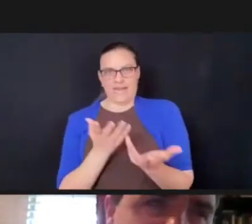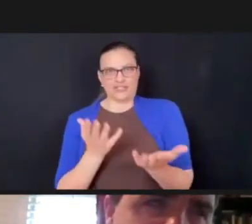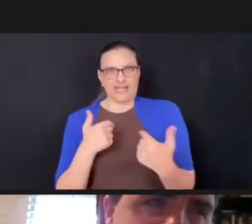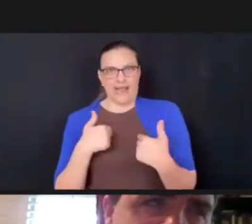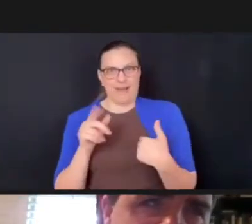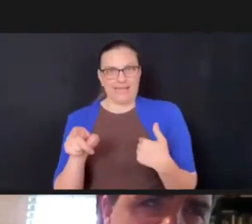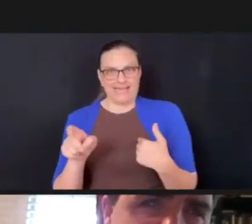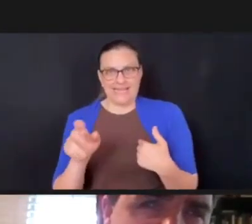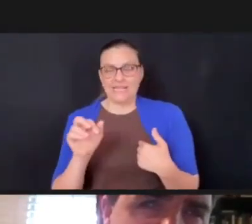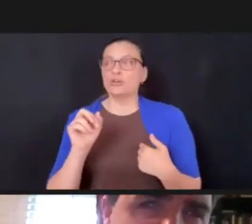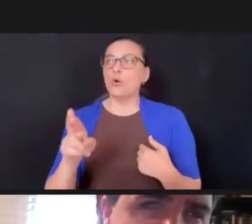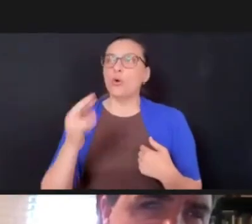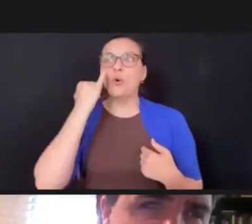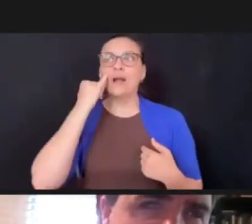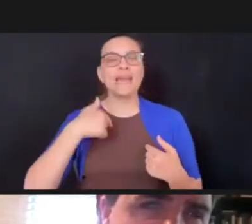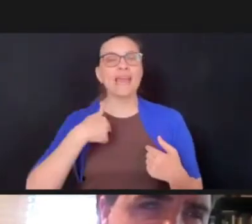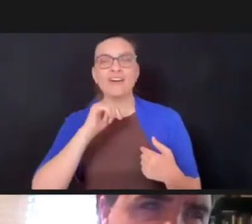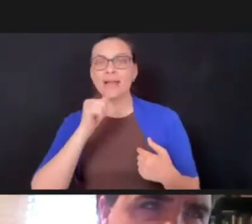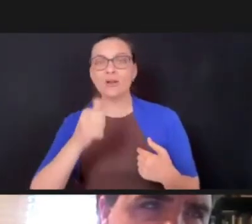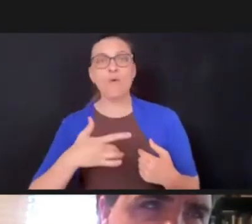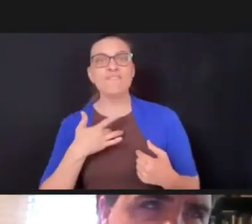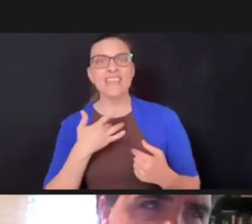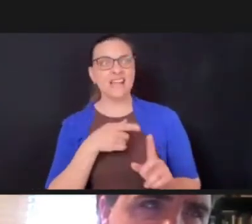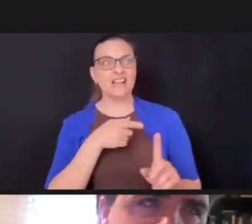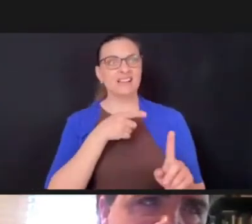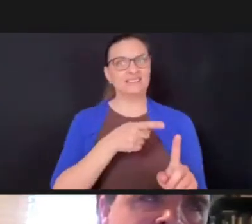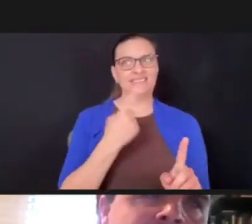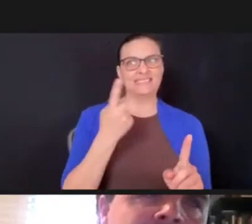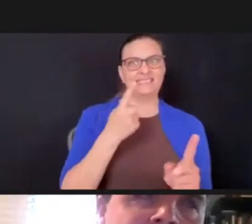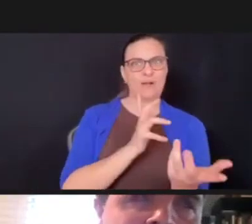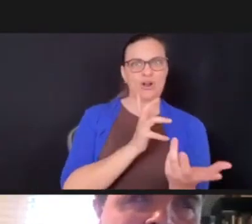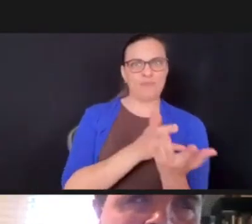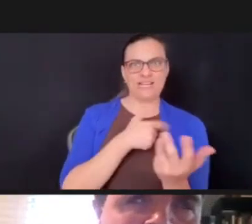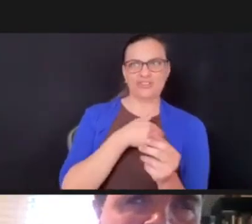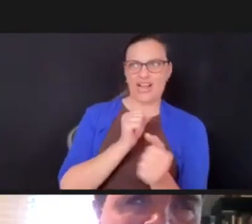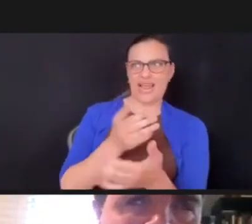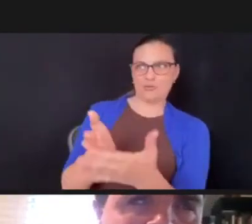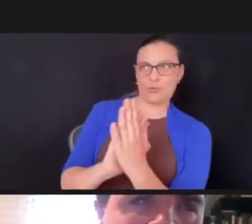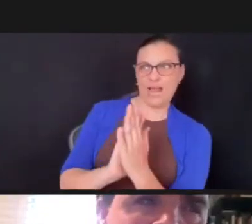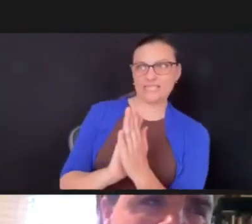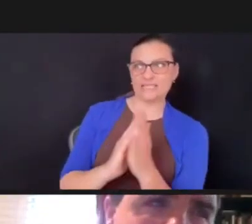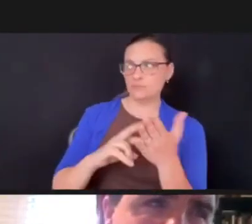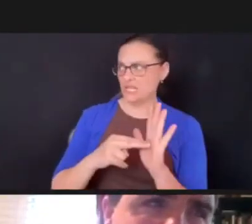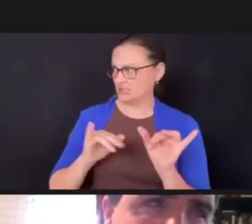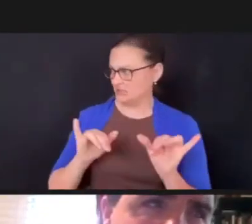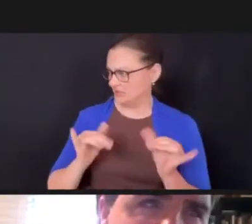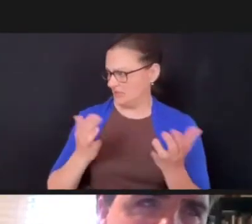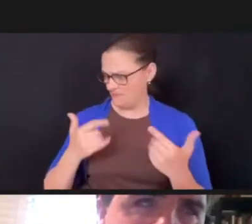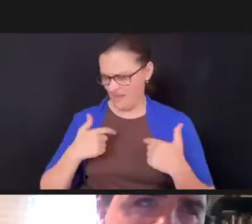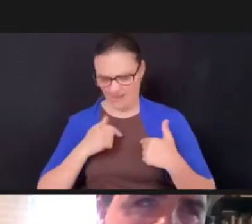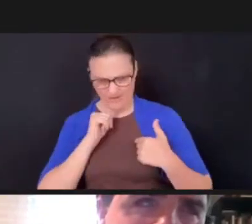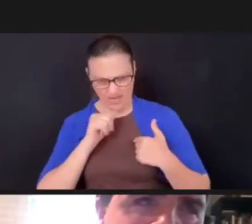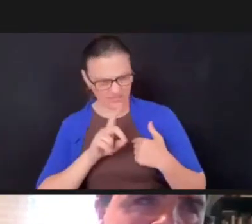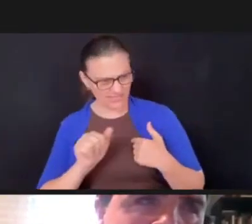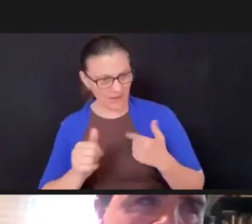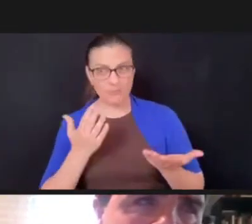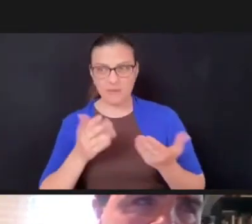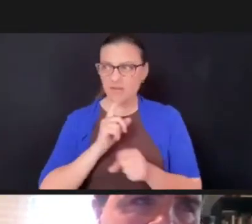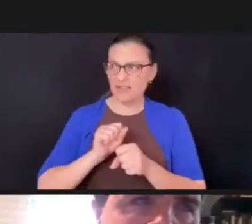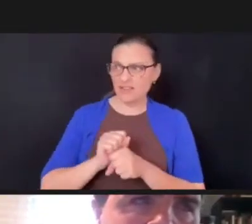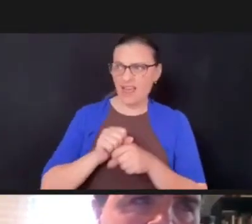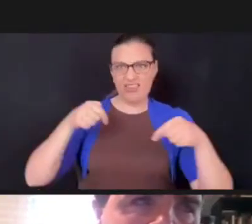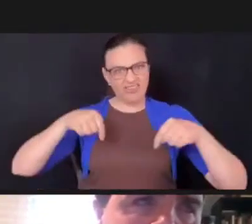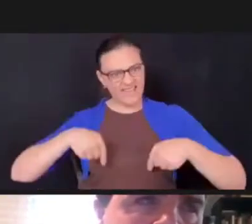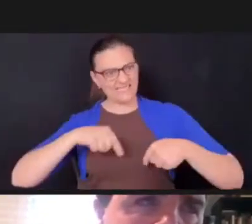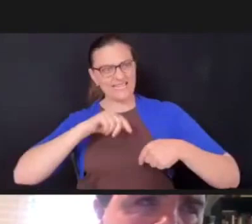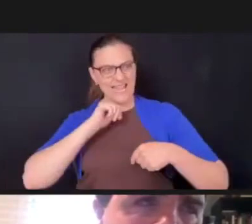feel like there's an accommodation I can request, then maybe I'm not disabled, or maybe this isn't a disability, even though we